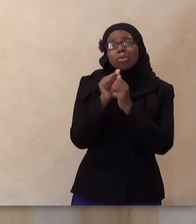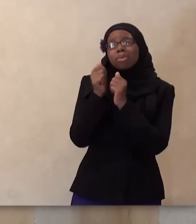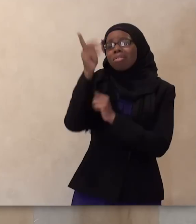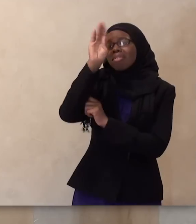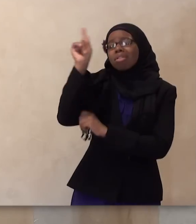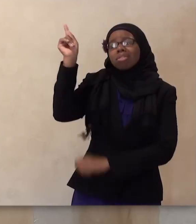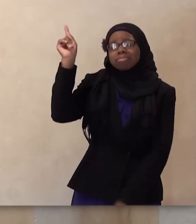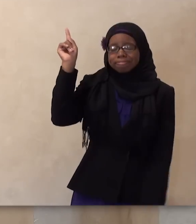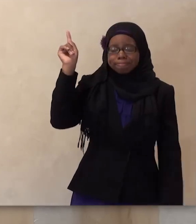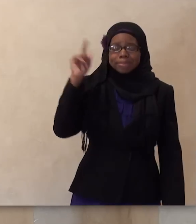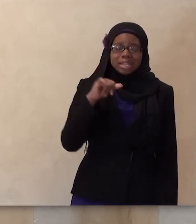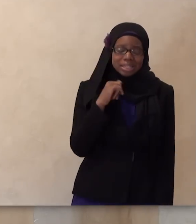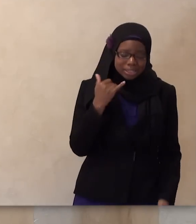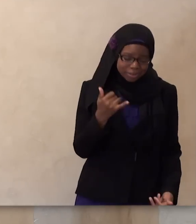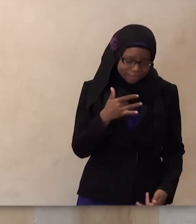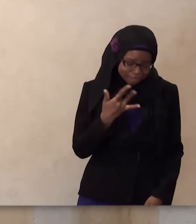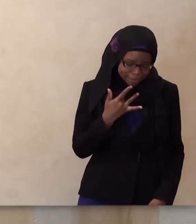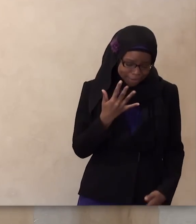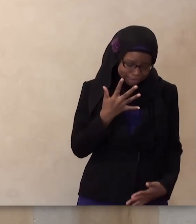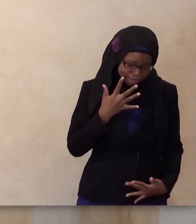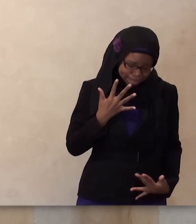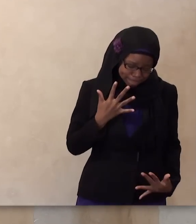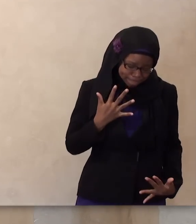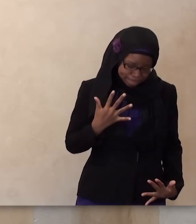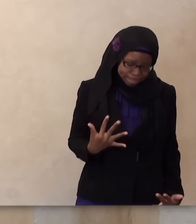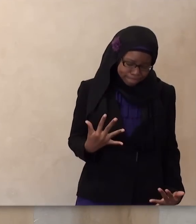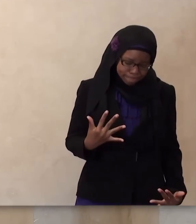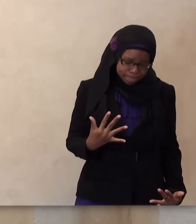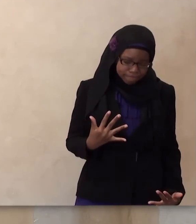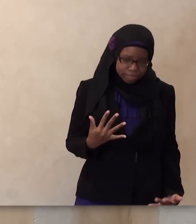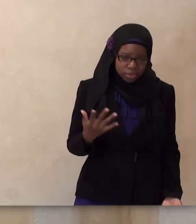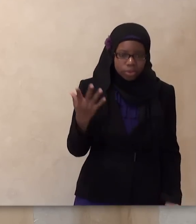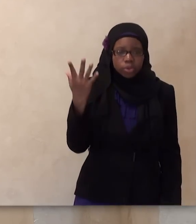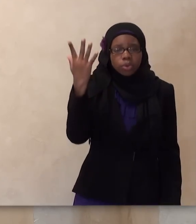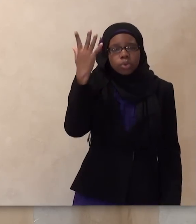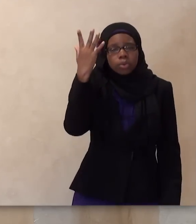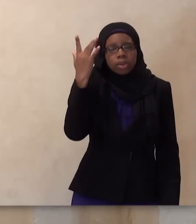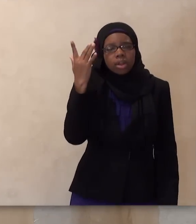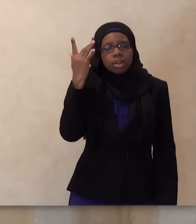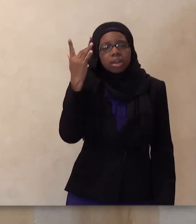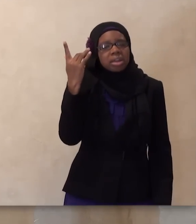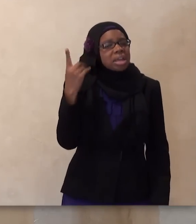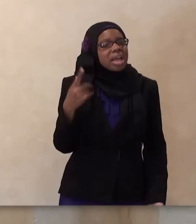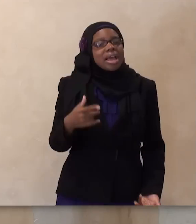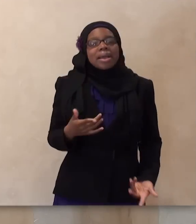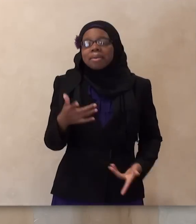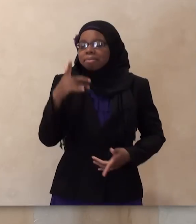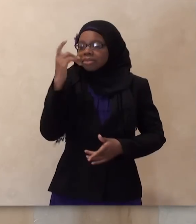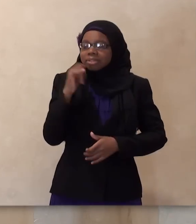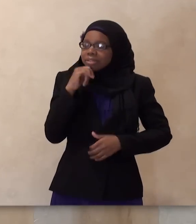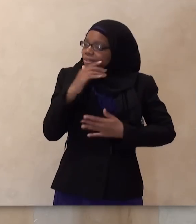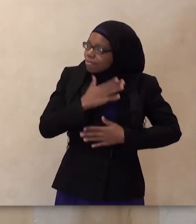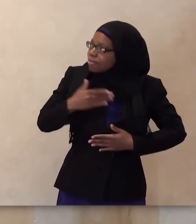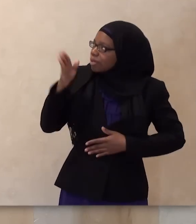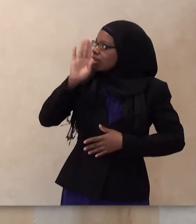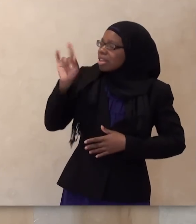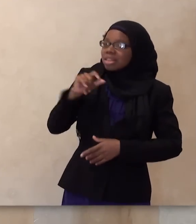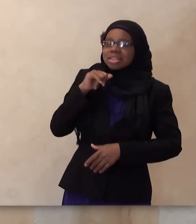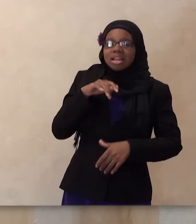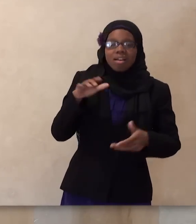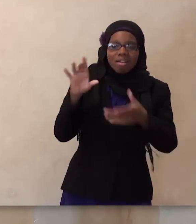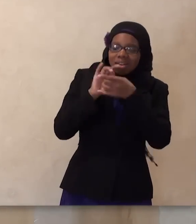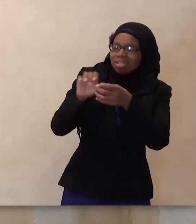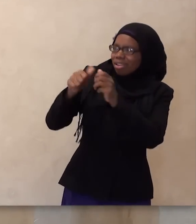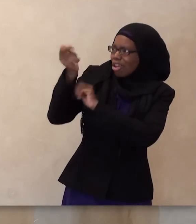he is feeling sorrow to himself. He is feeling sad that he would have not associated any partners with Allah subhanahu wa